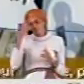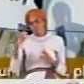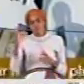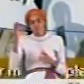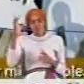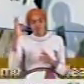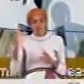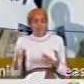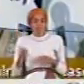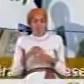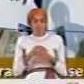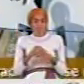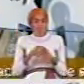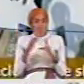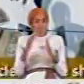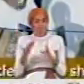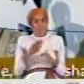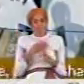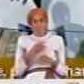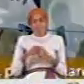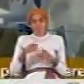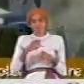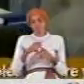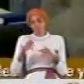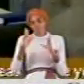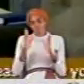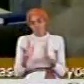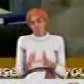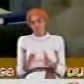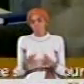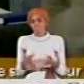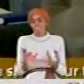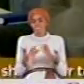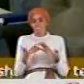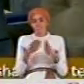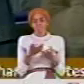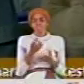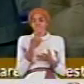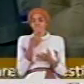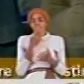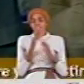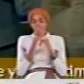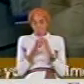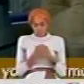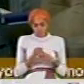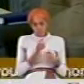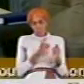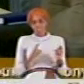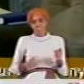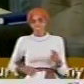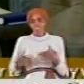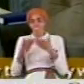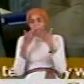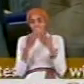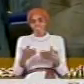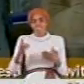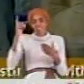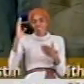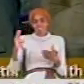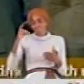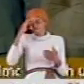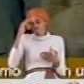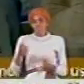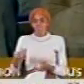and professionals. Let's open our mouths and worship the Lord at this time. Thank God for visiting Taraba State,